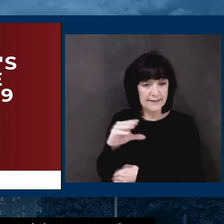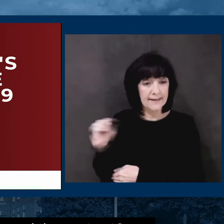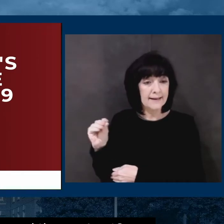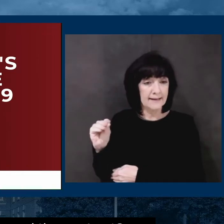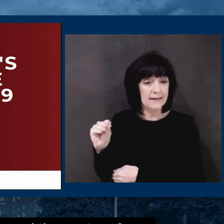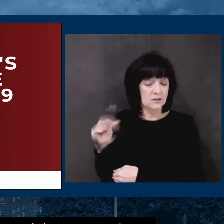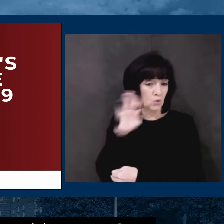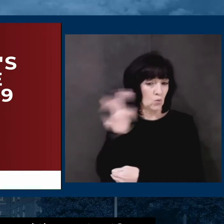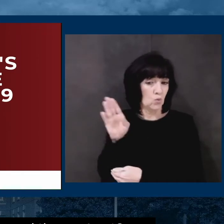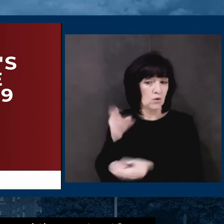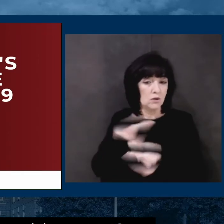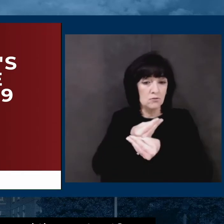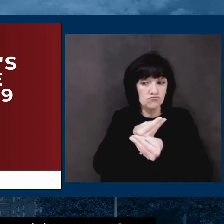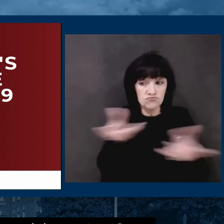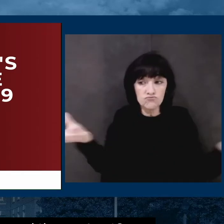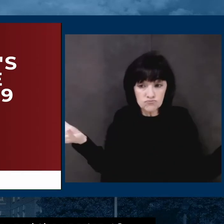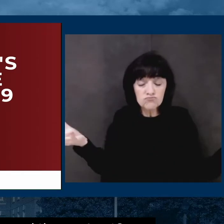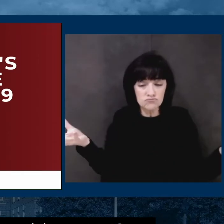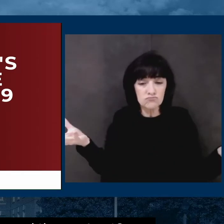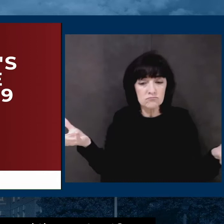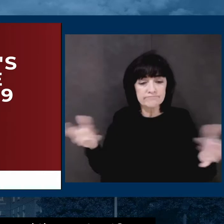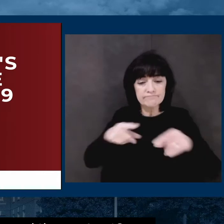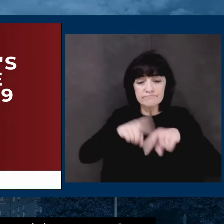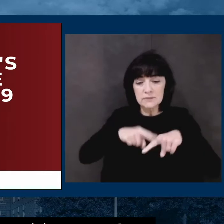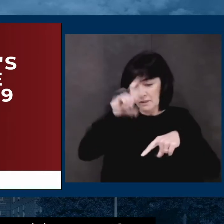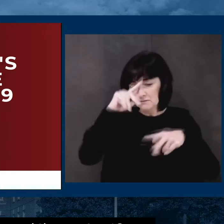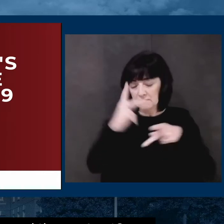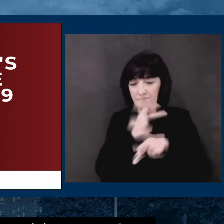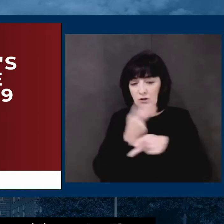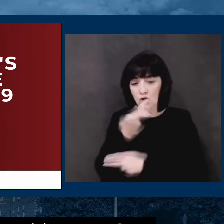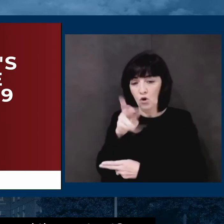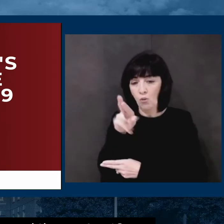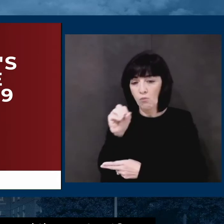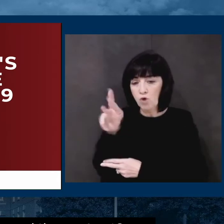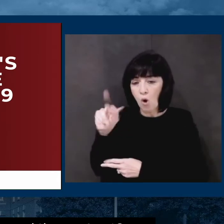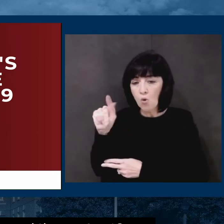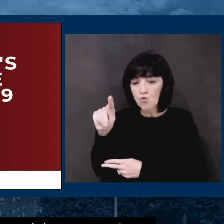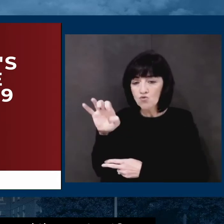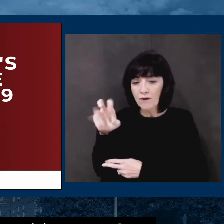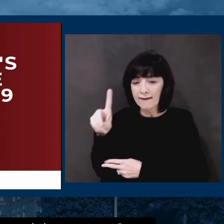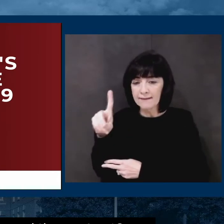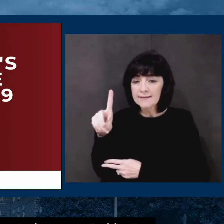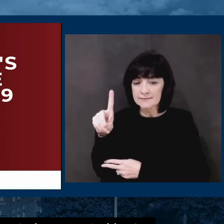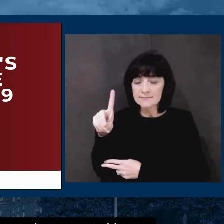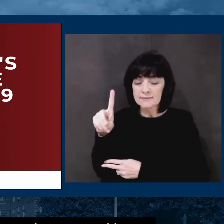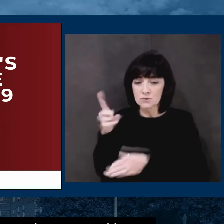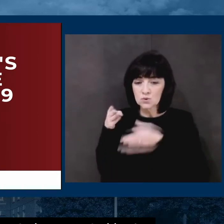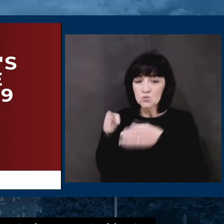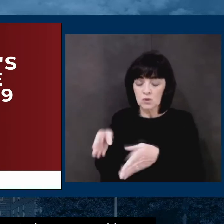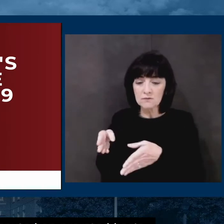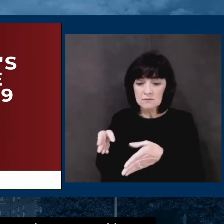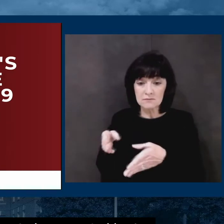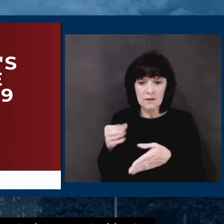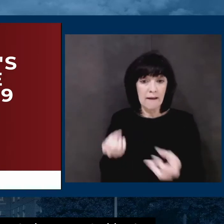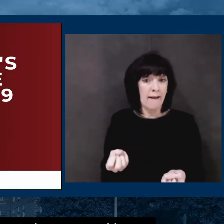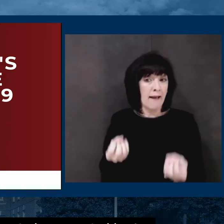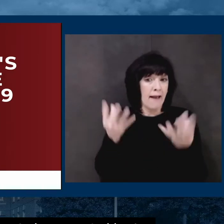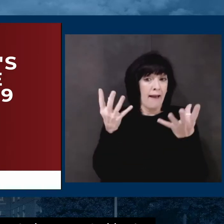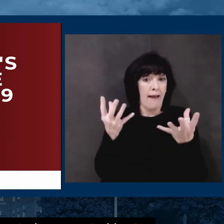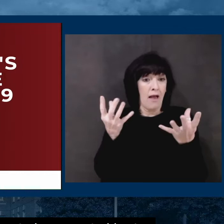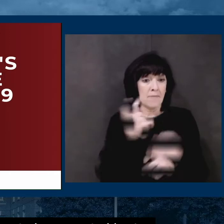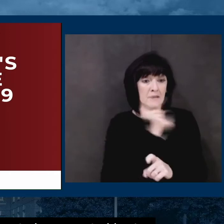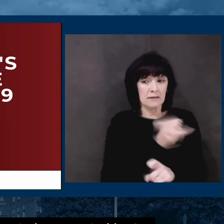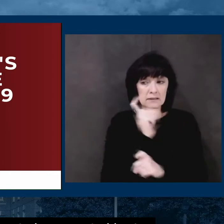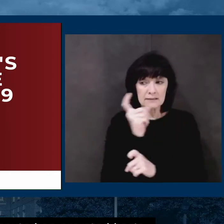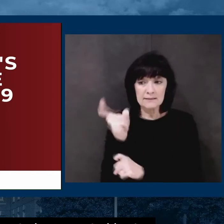will be distributed on a prorated basis. The amount of those doses that we're going to get seems to be a moving target.